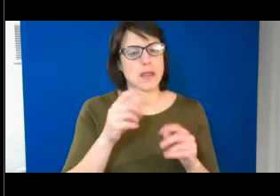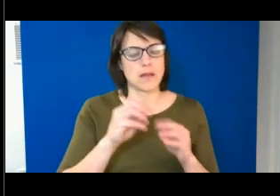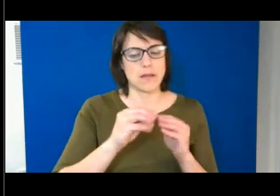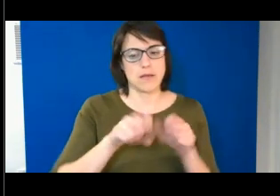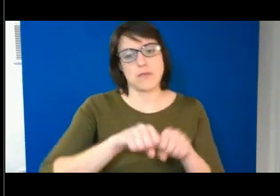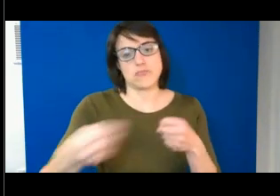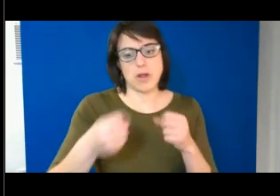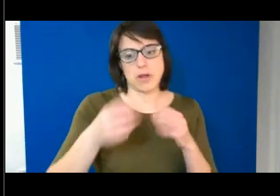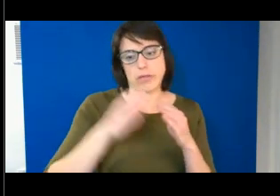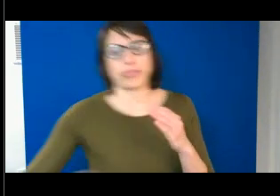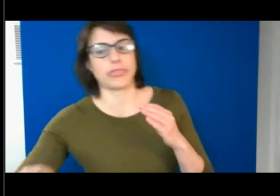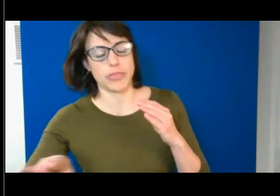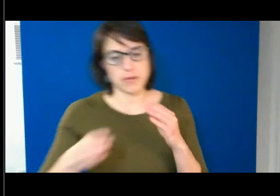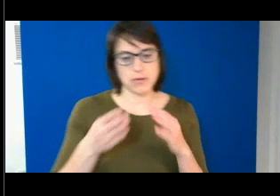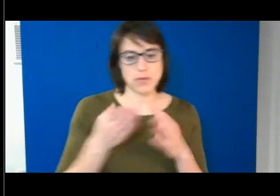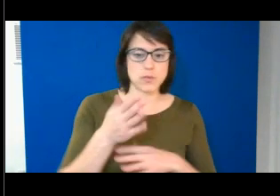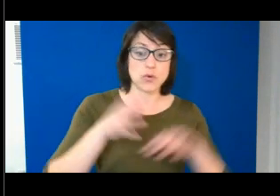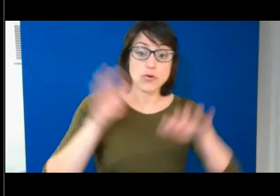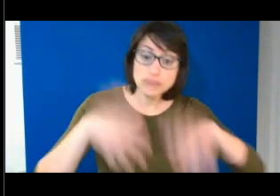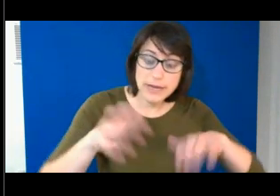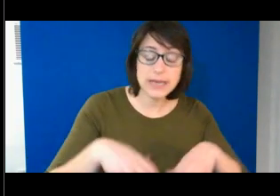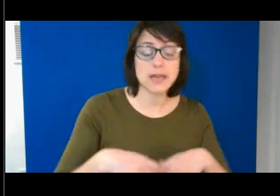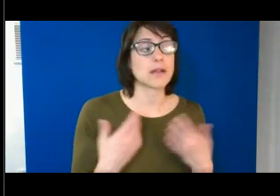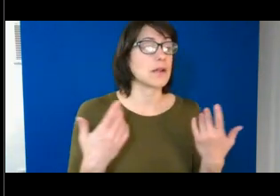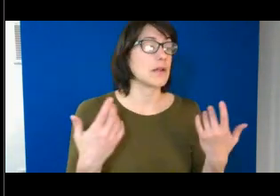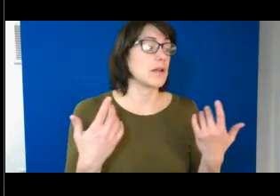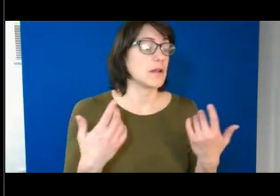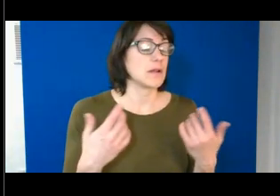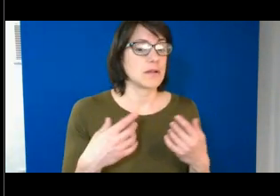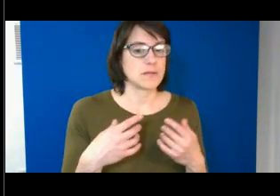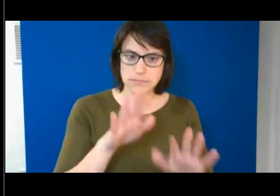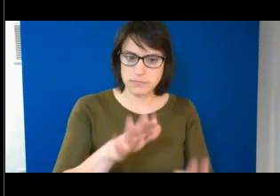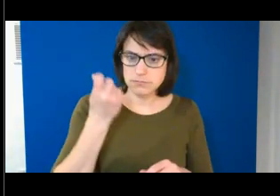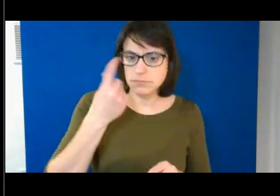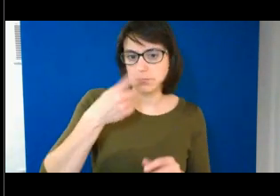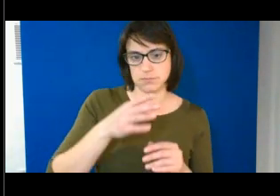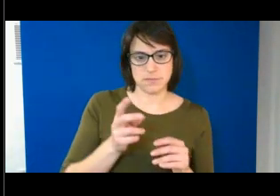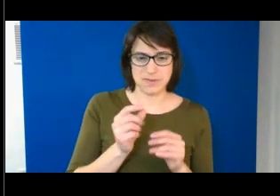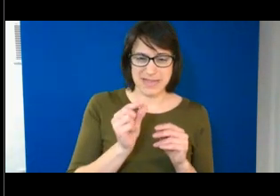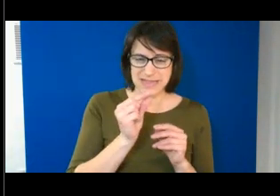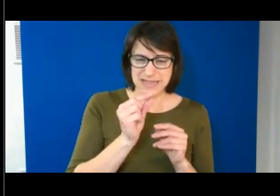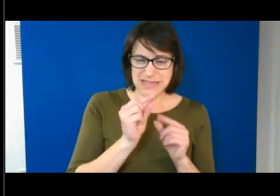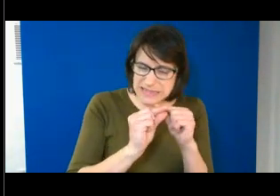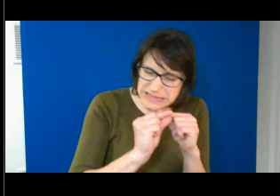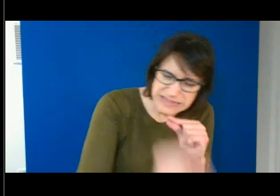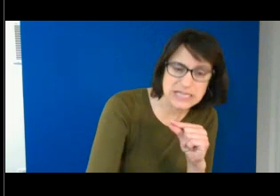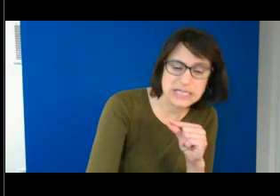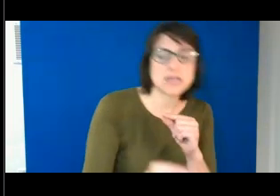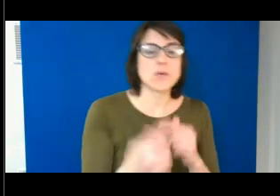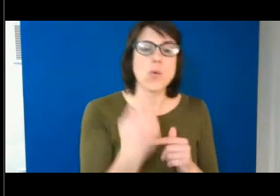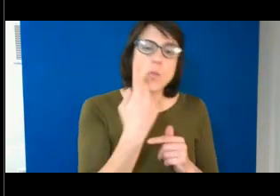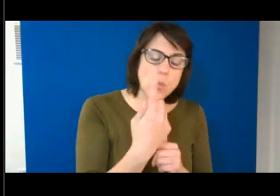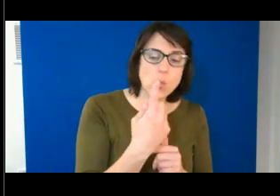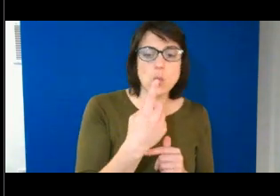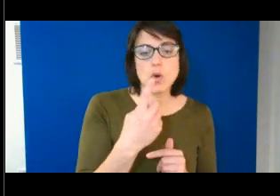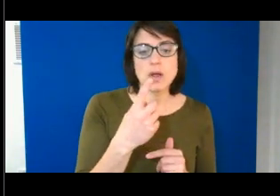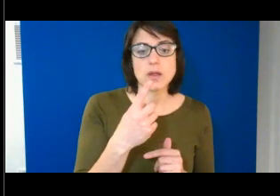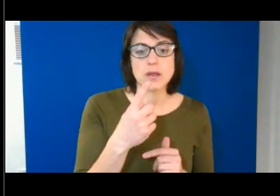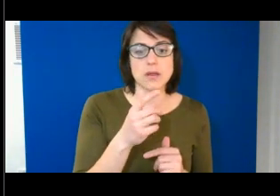out. And because it is so thin, we're talking about 1.25 to 1.5 mils, it can break pretty easily.